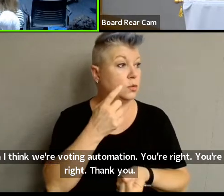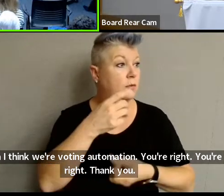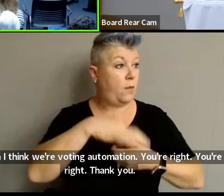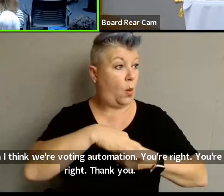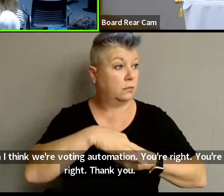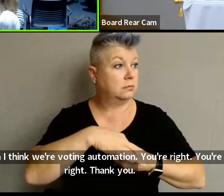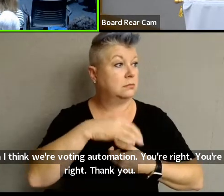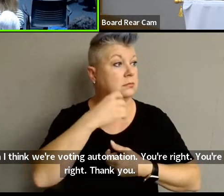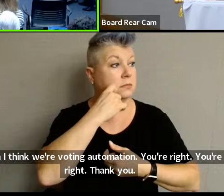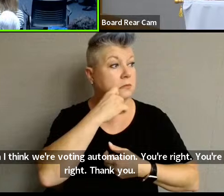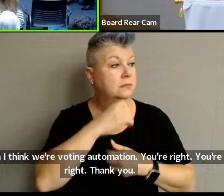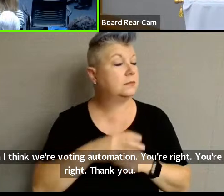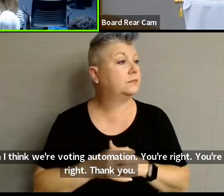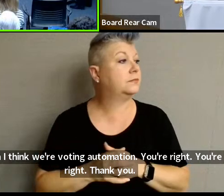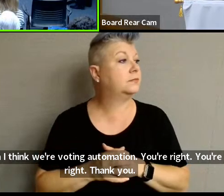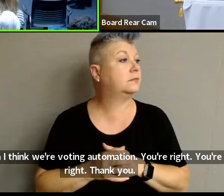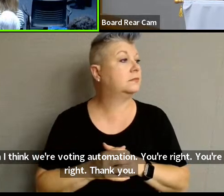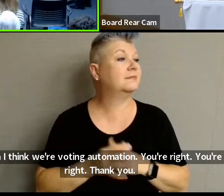and